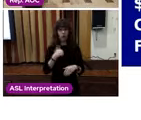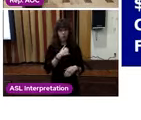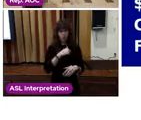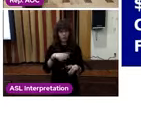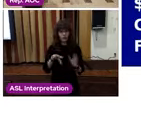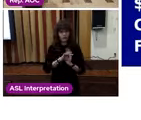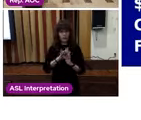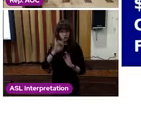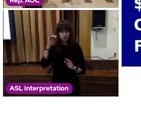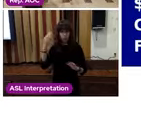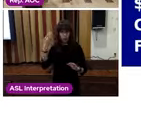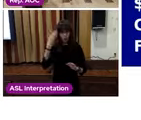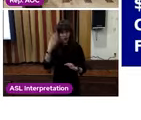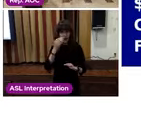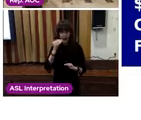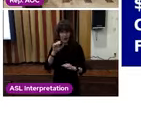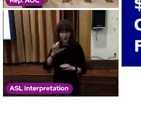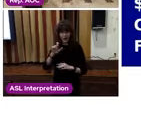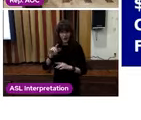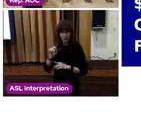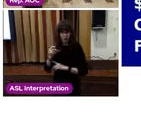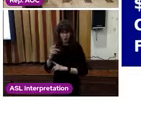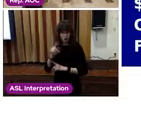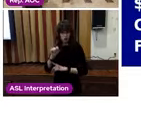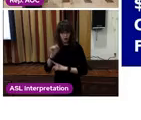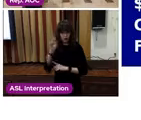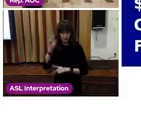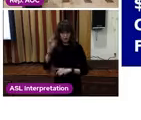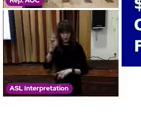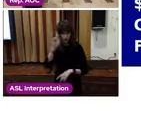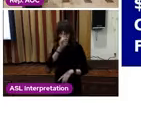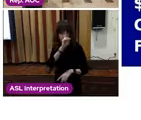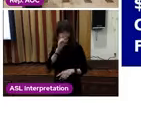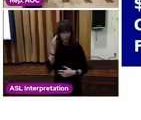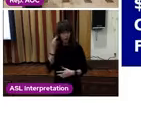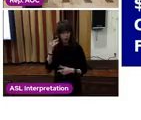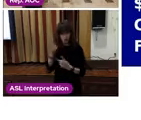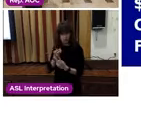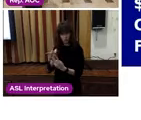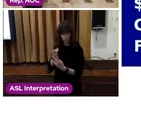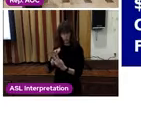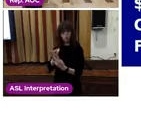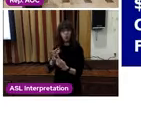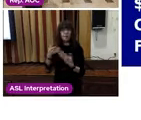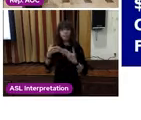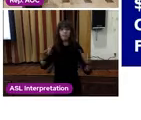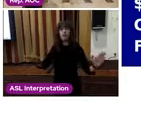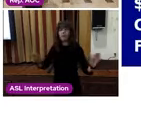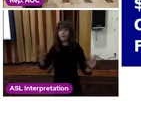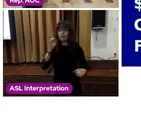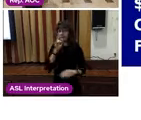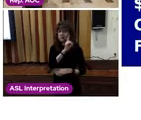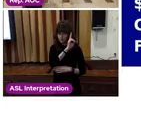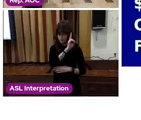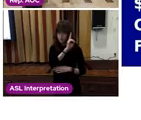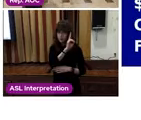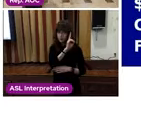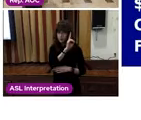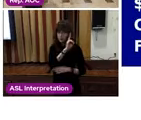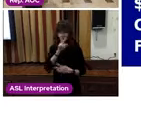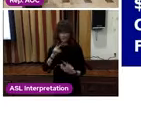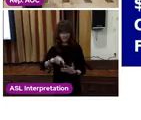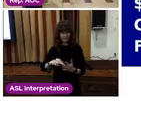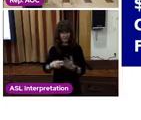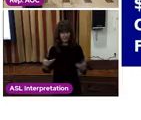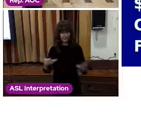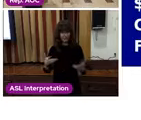is because, in case you don't know, Jacoby and Elmhurst are public hospitals. And so what that